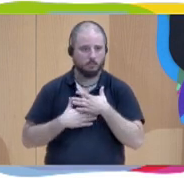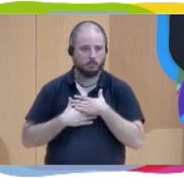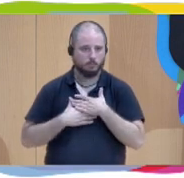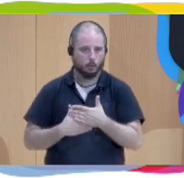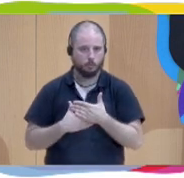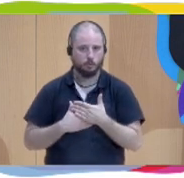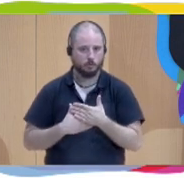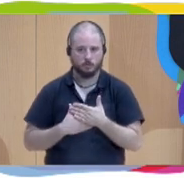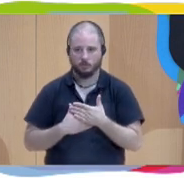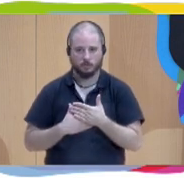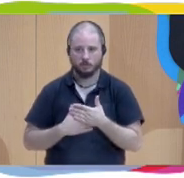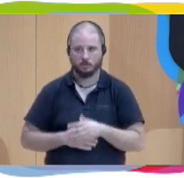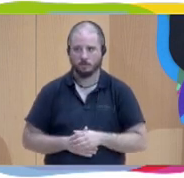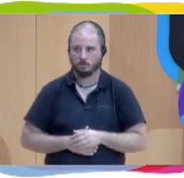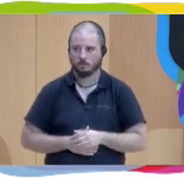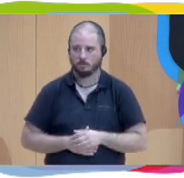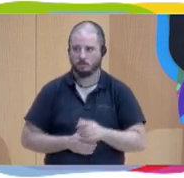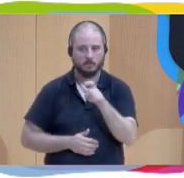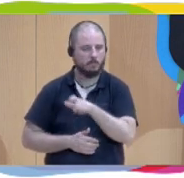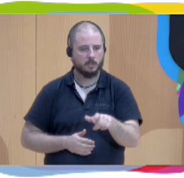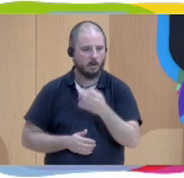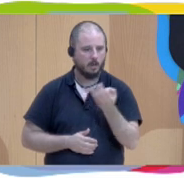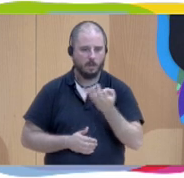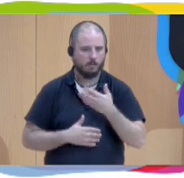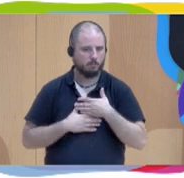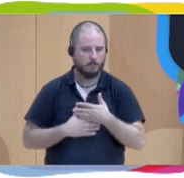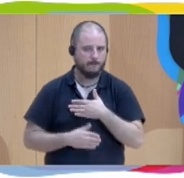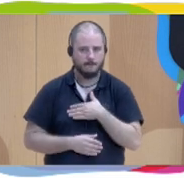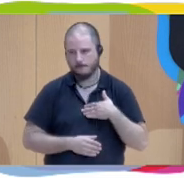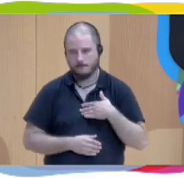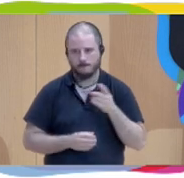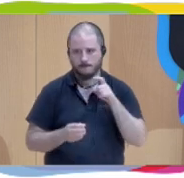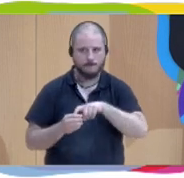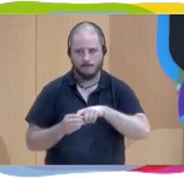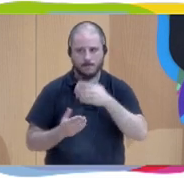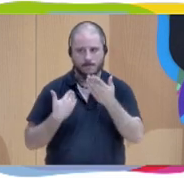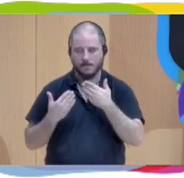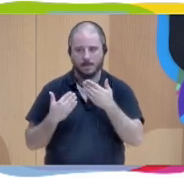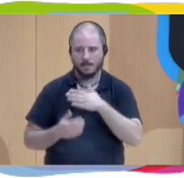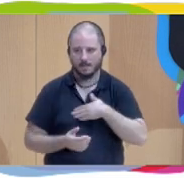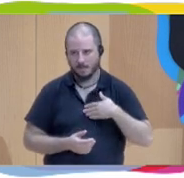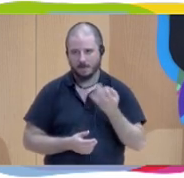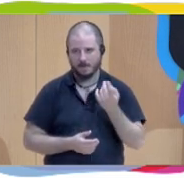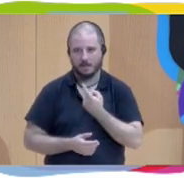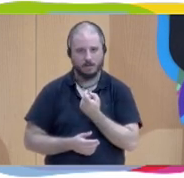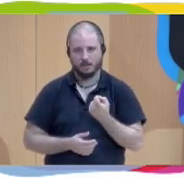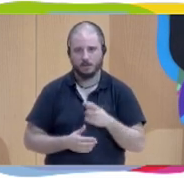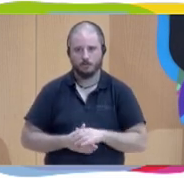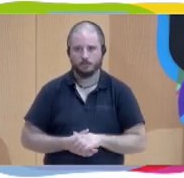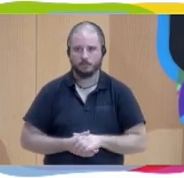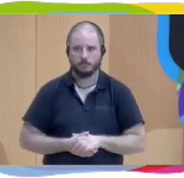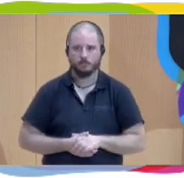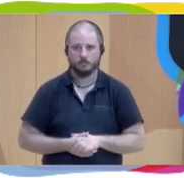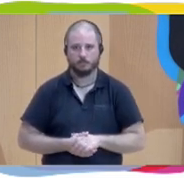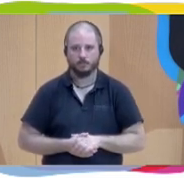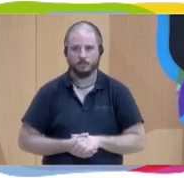dialogical way of doing things. And when there is